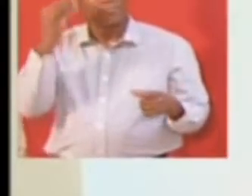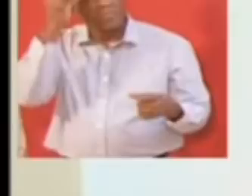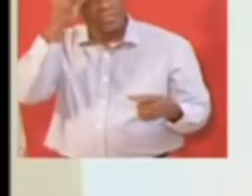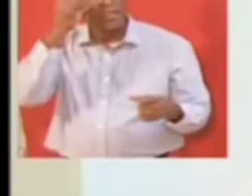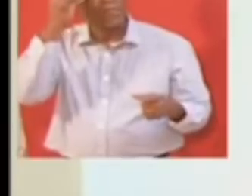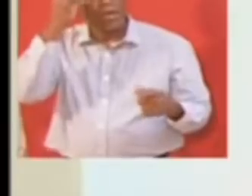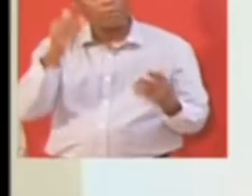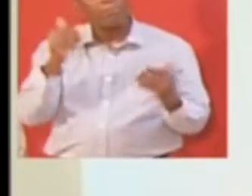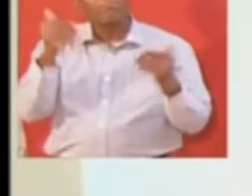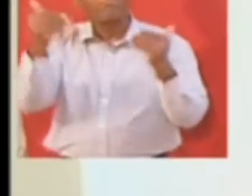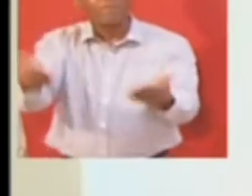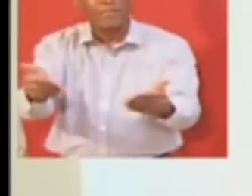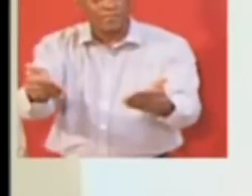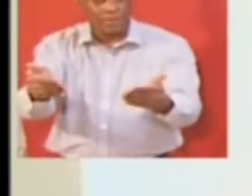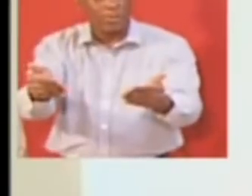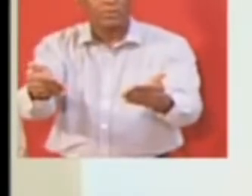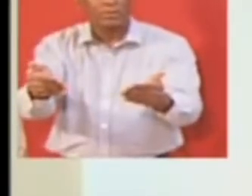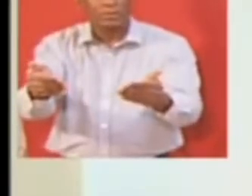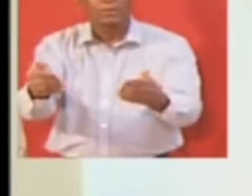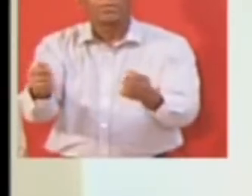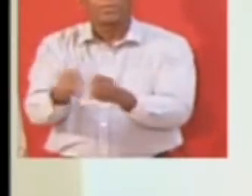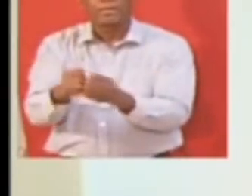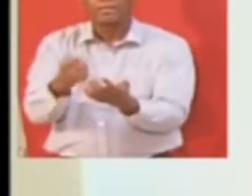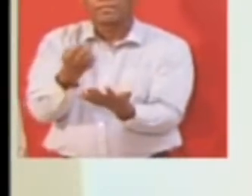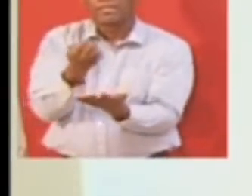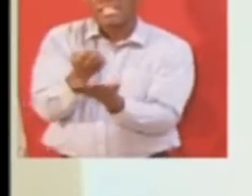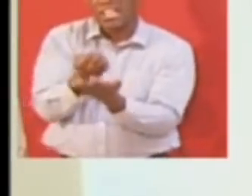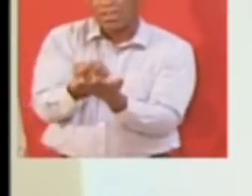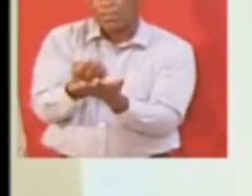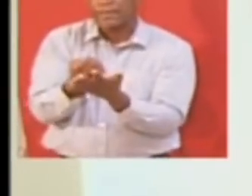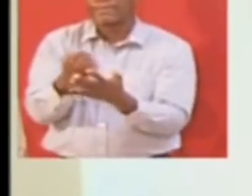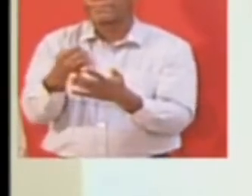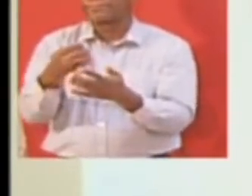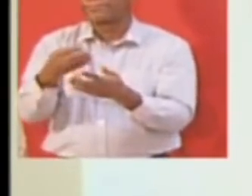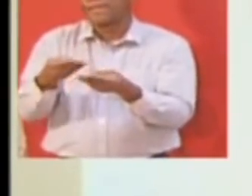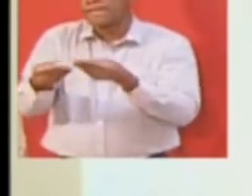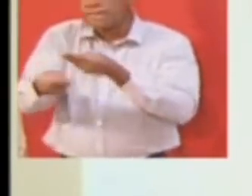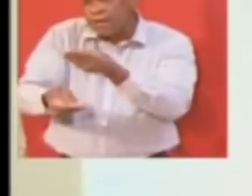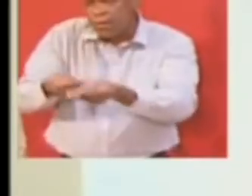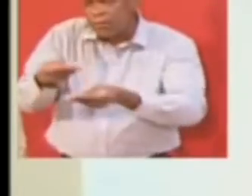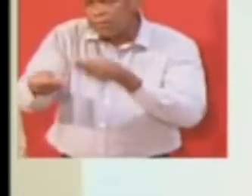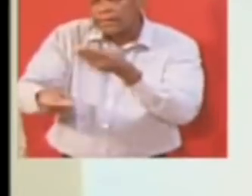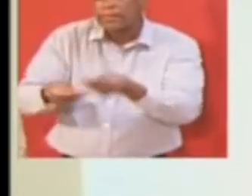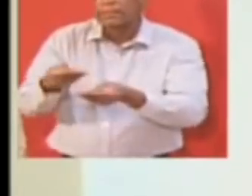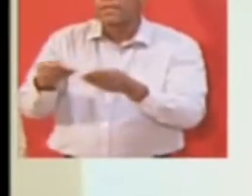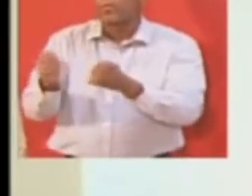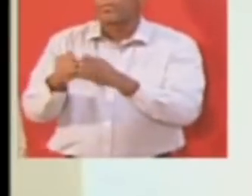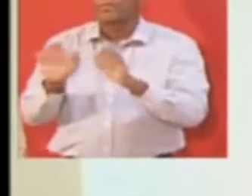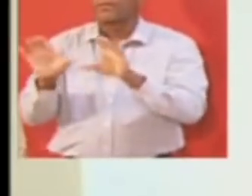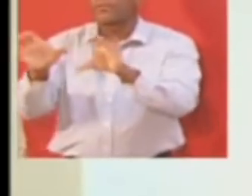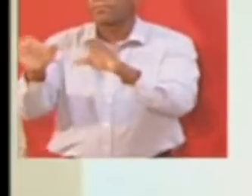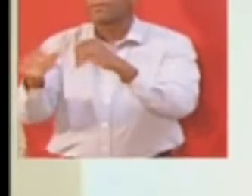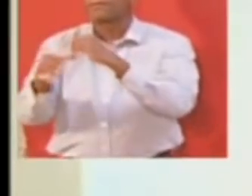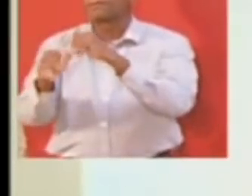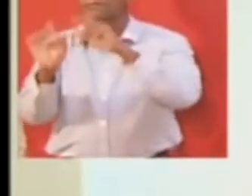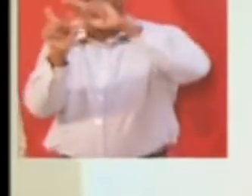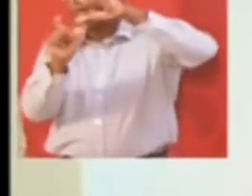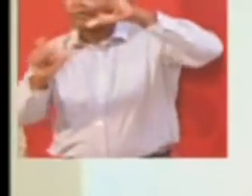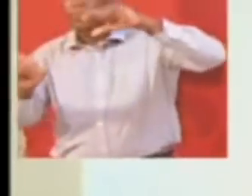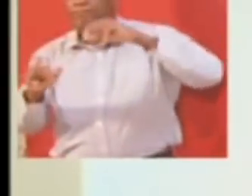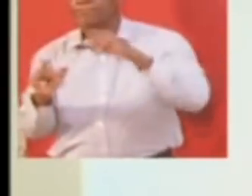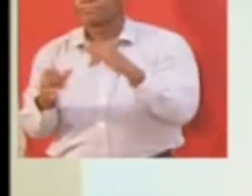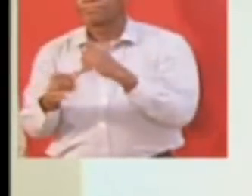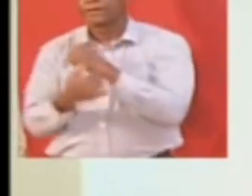unduly exposed to the infection. So that is where we are with that, and some Caribbean countries are beginning